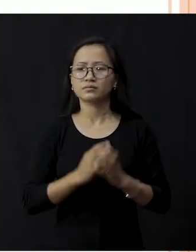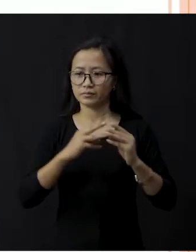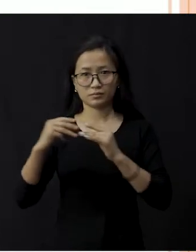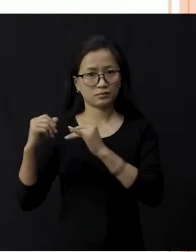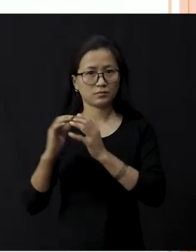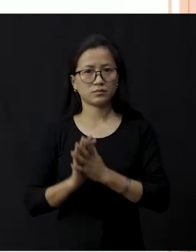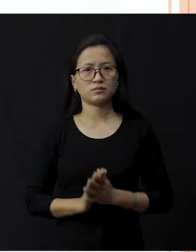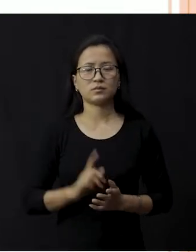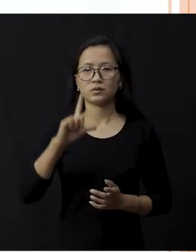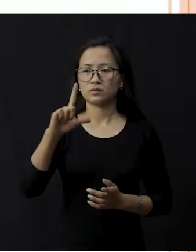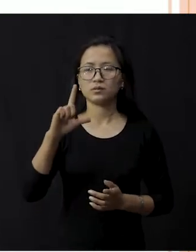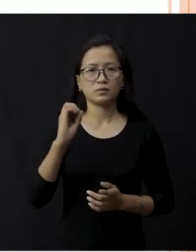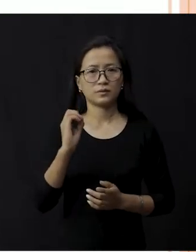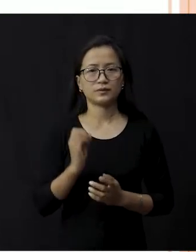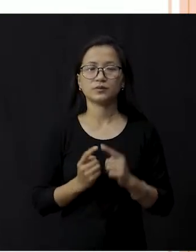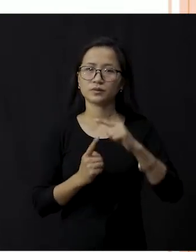after me?